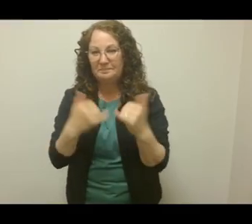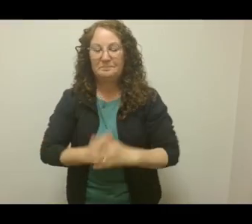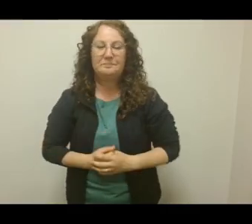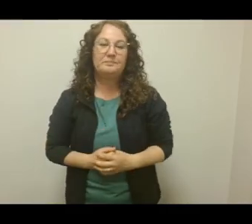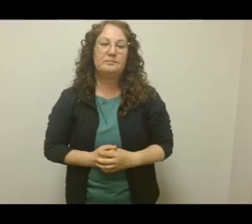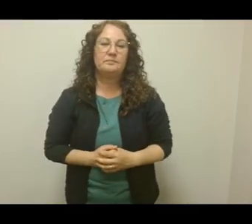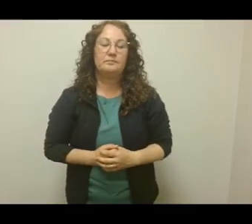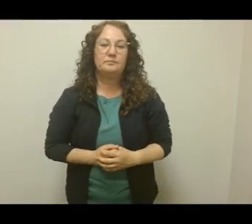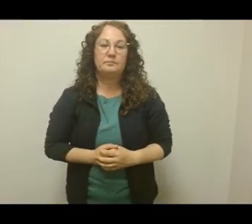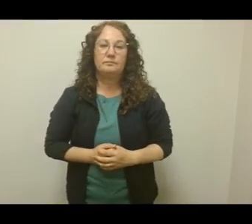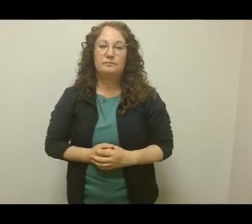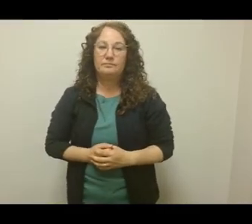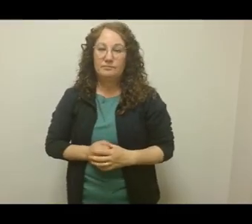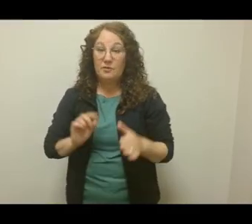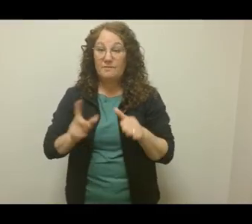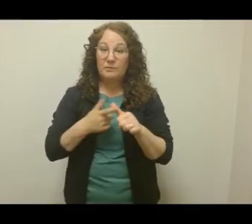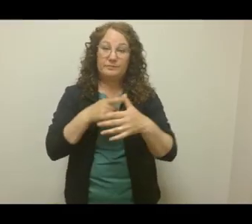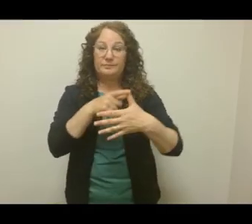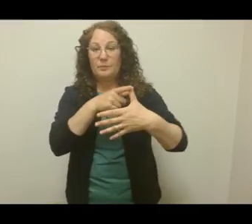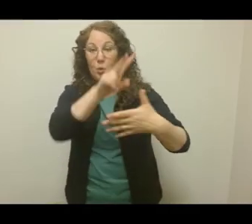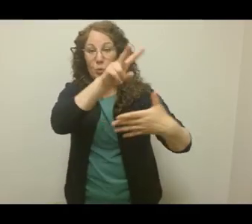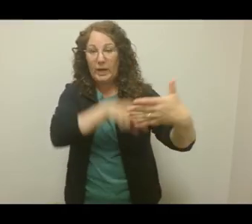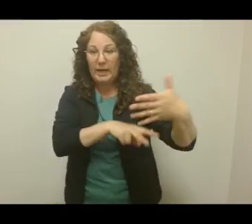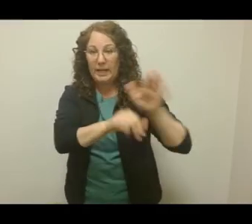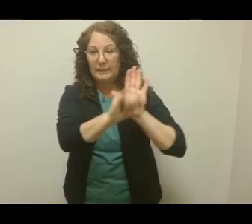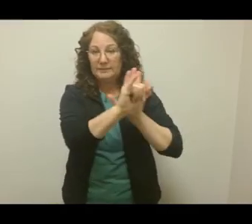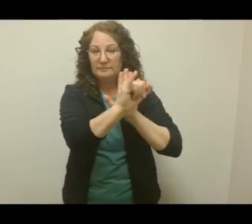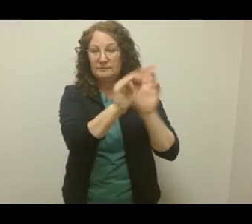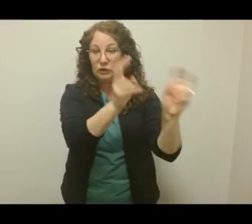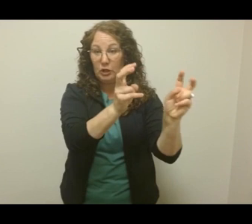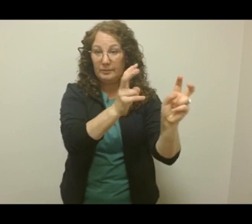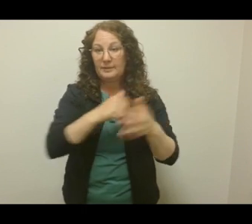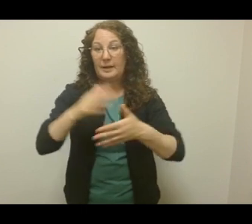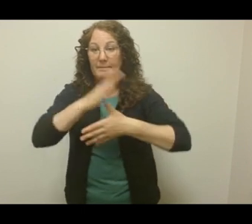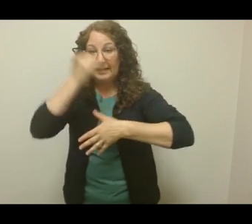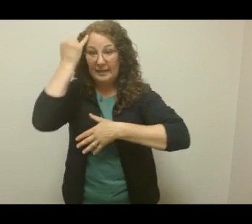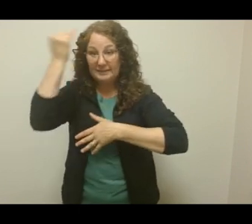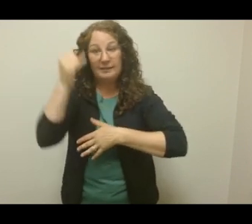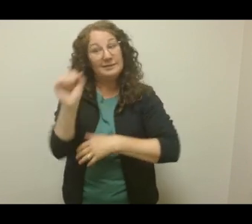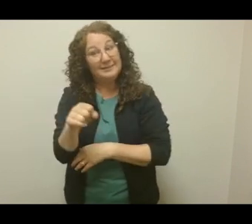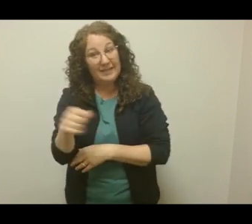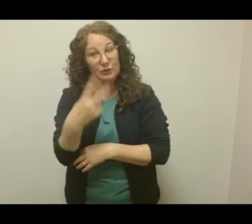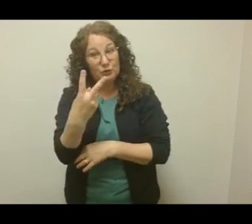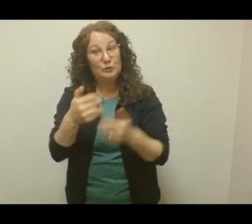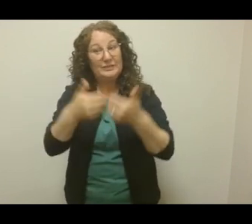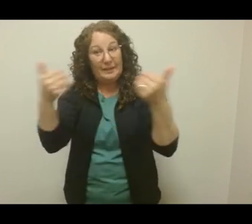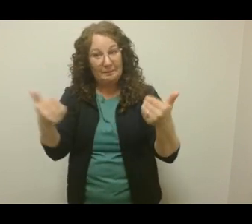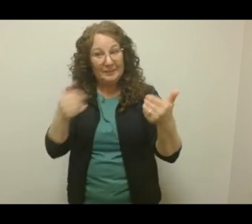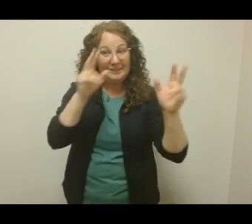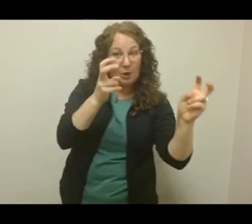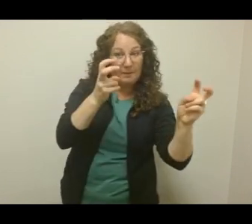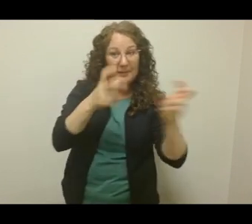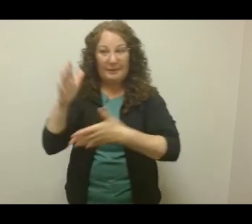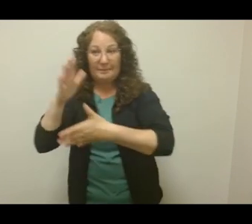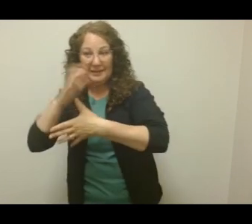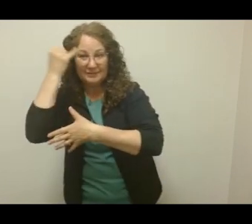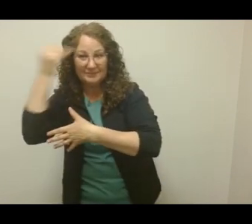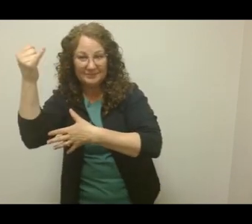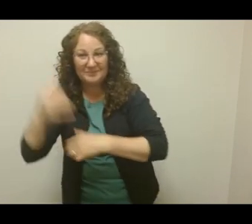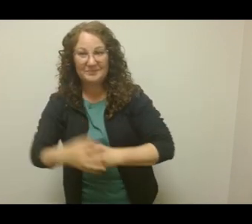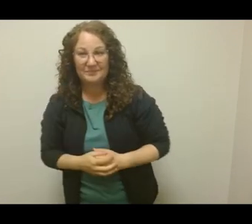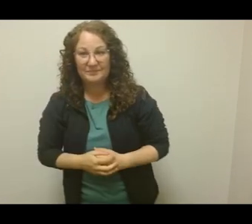So step 1 is reading to identify the topic and the main idea. And yes, they are different. So